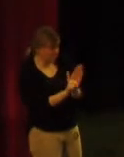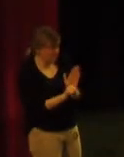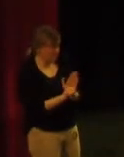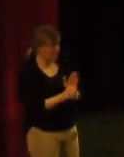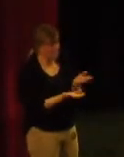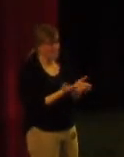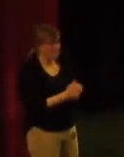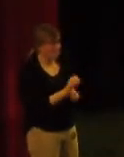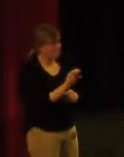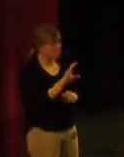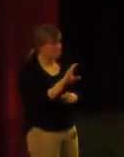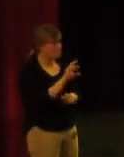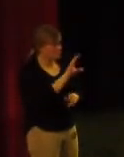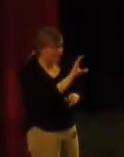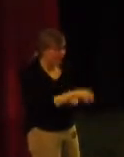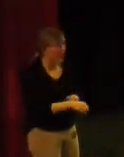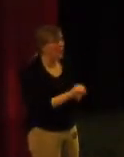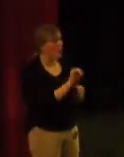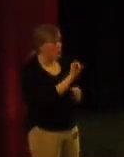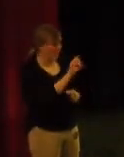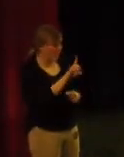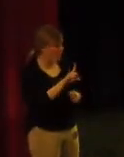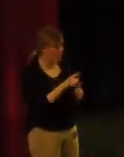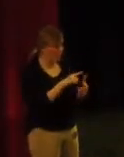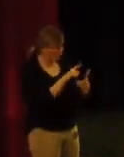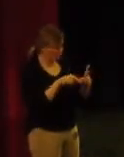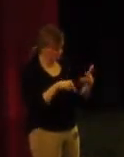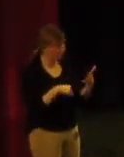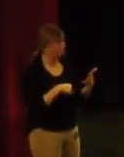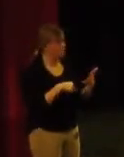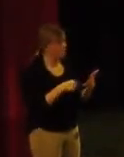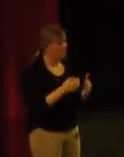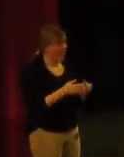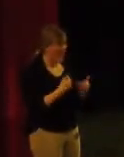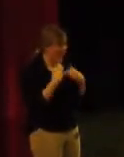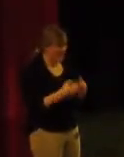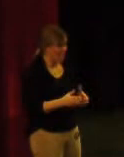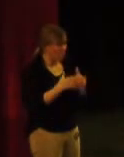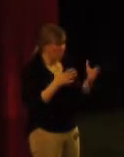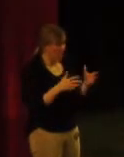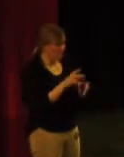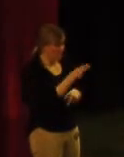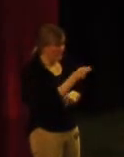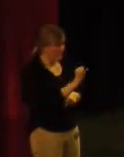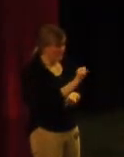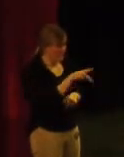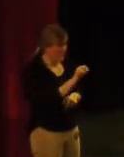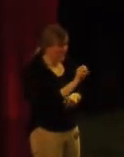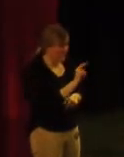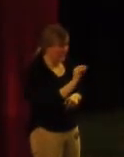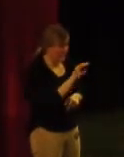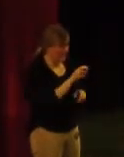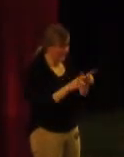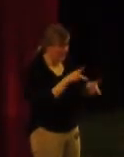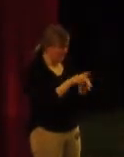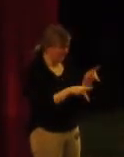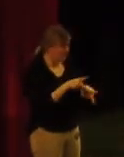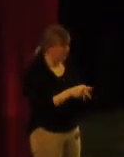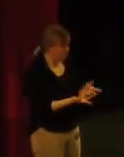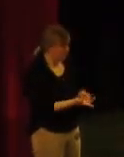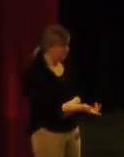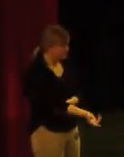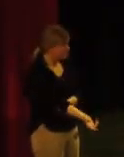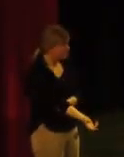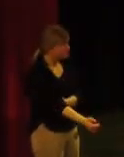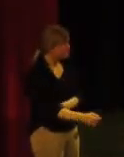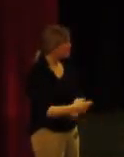Chicago, Illinois, or New York, or places where there's a large Hispanic population further away from the southern border. One of the